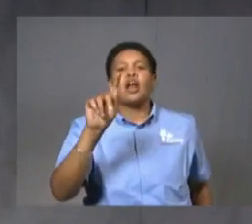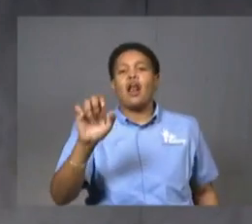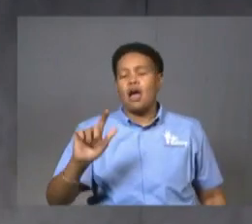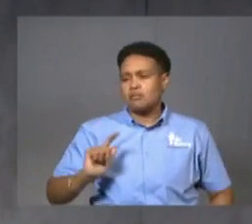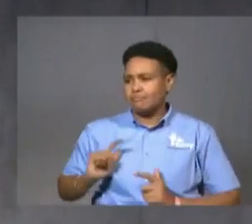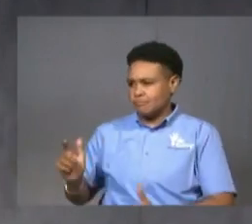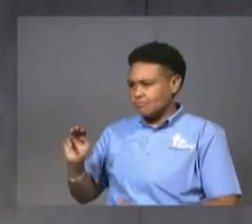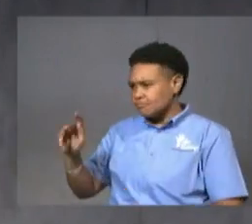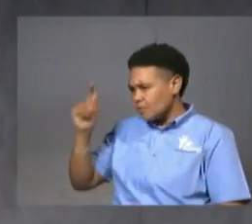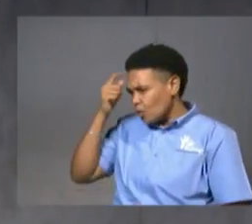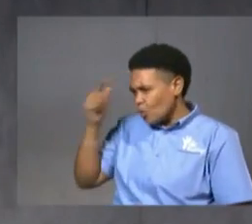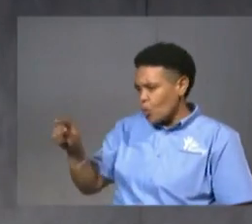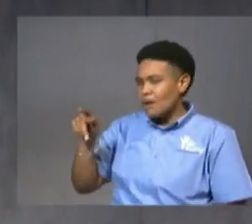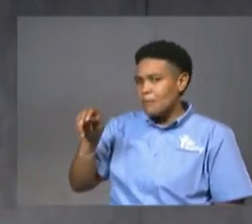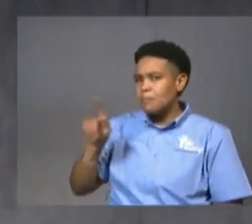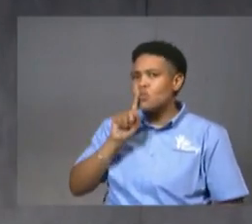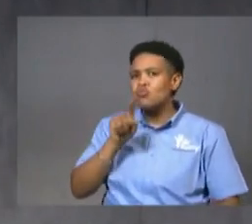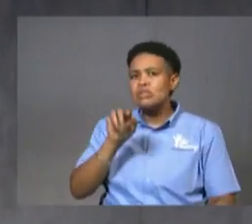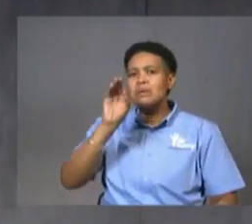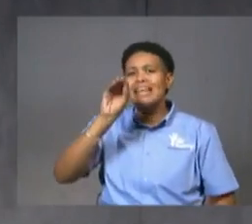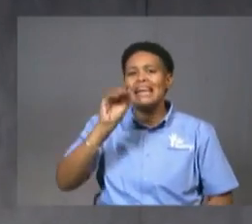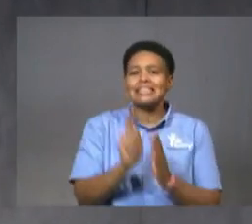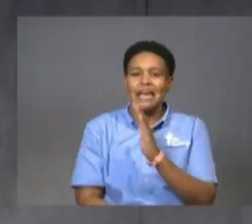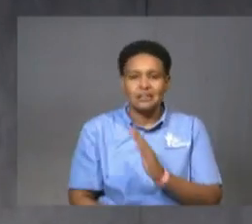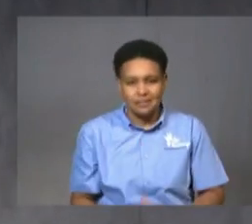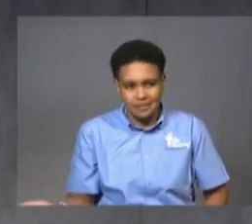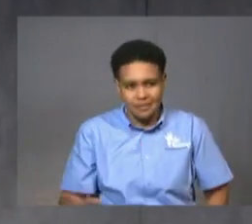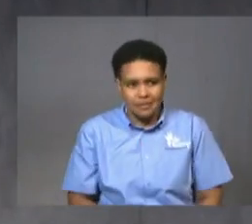Mr. Mark Golding of the PNP will respond in 90 seconds.